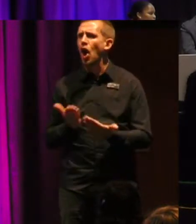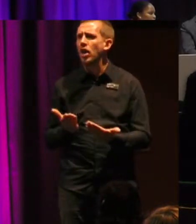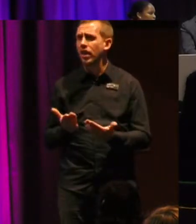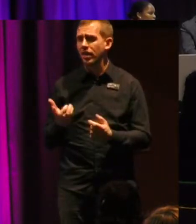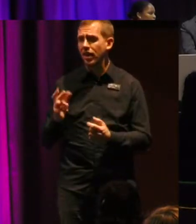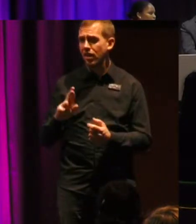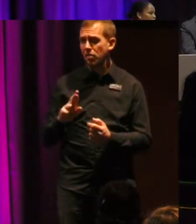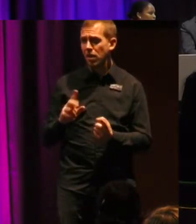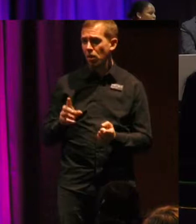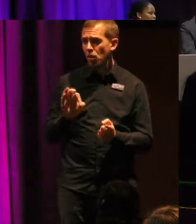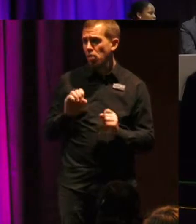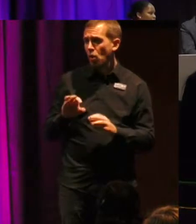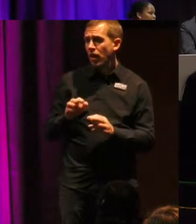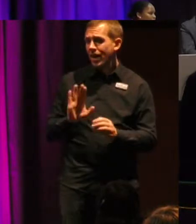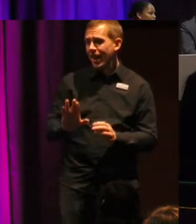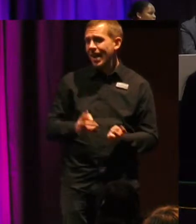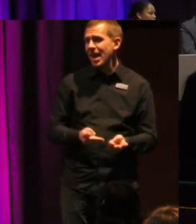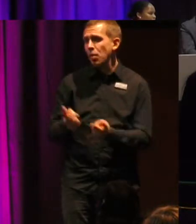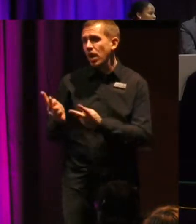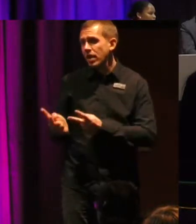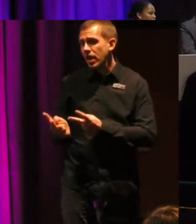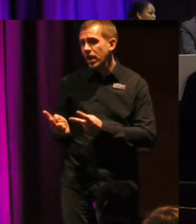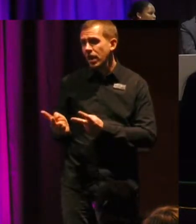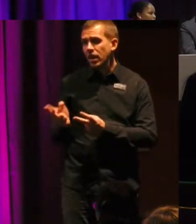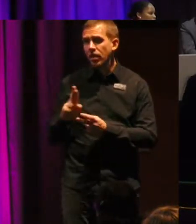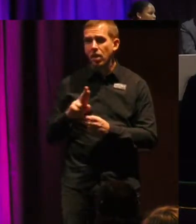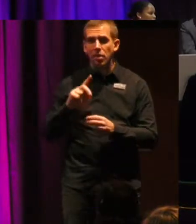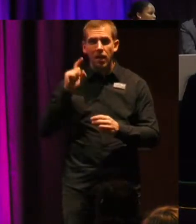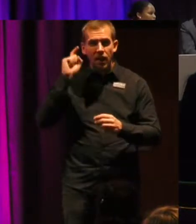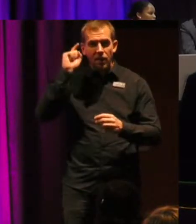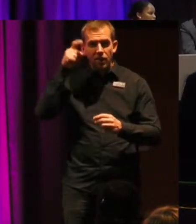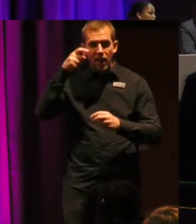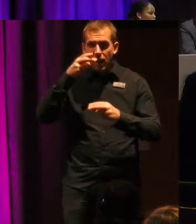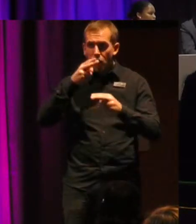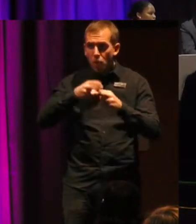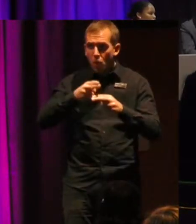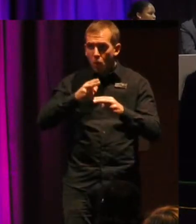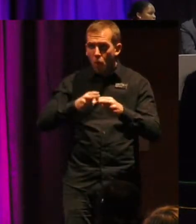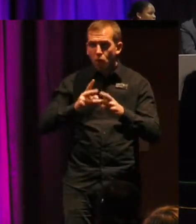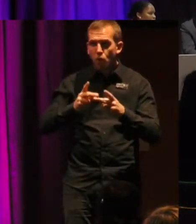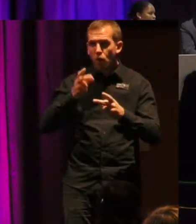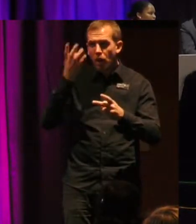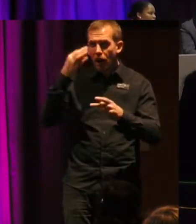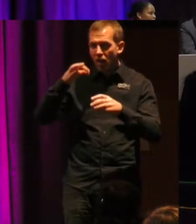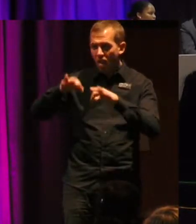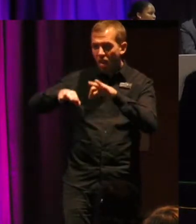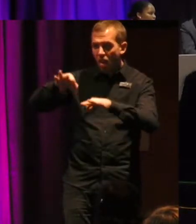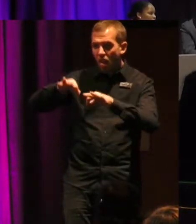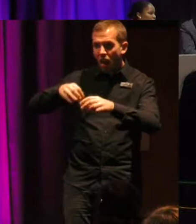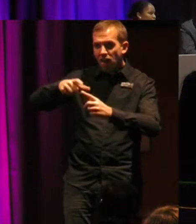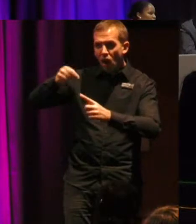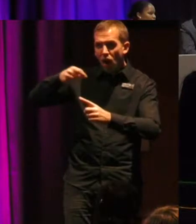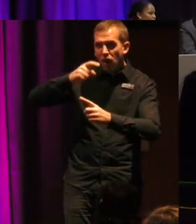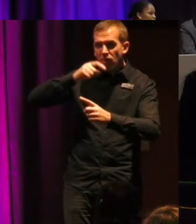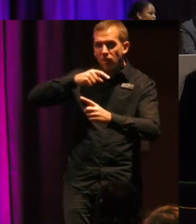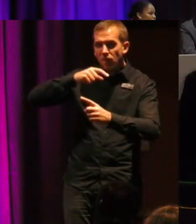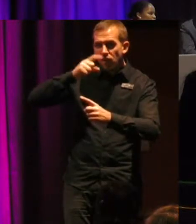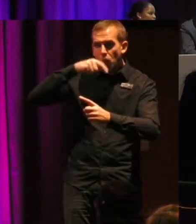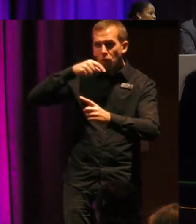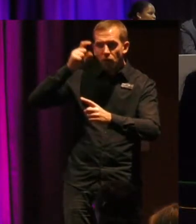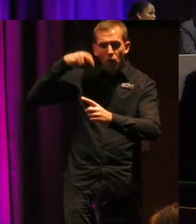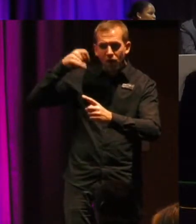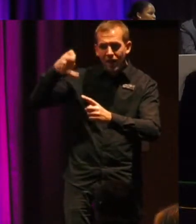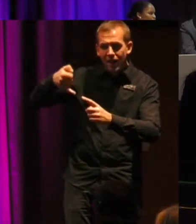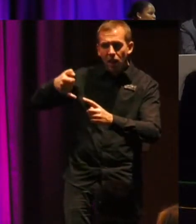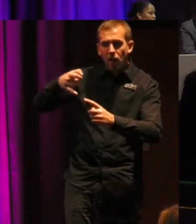around democracy and, like, you know, disinformation and how elections and other things can be manipulated, which then bring into